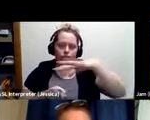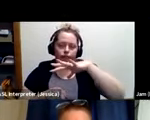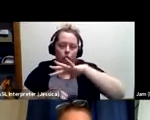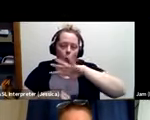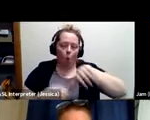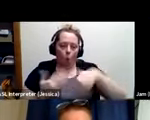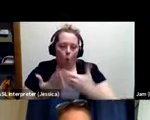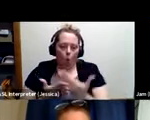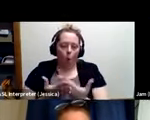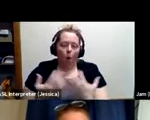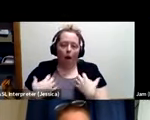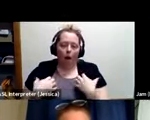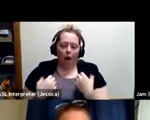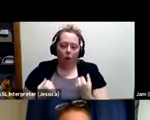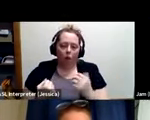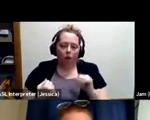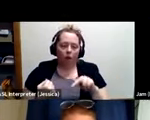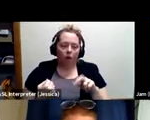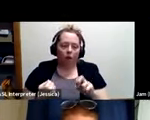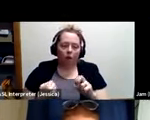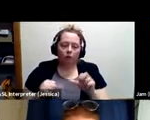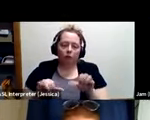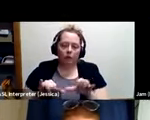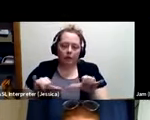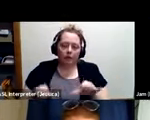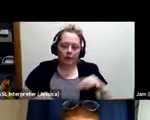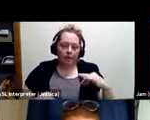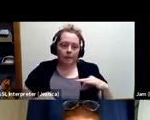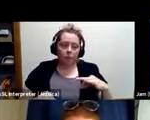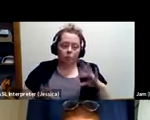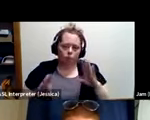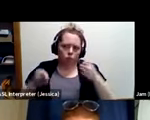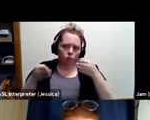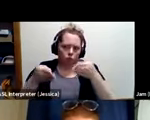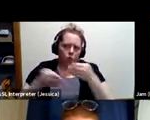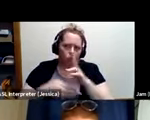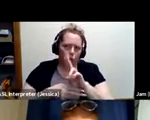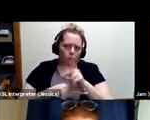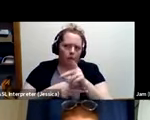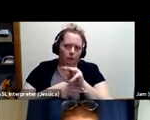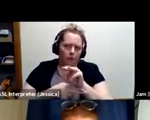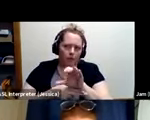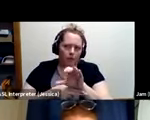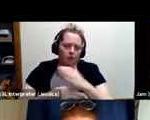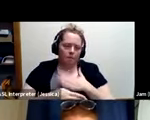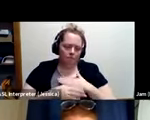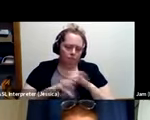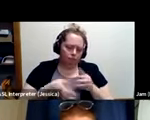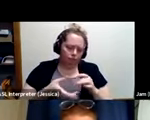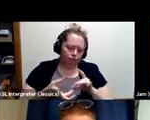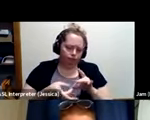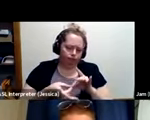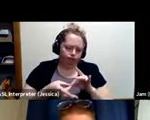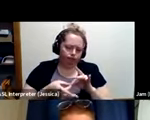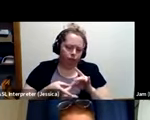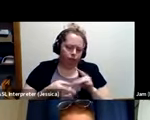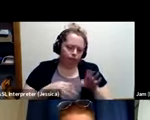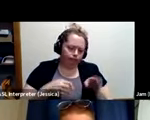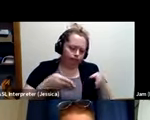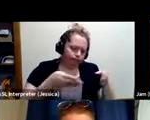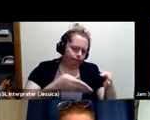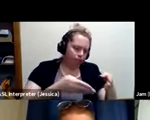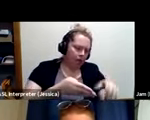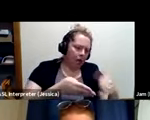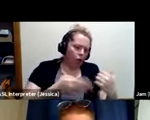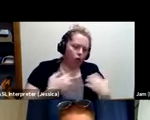while my focus tends to be within the UPMC organization, other co-leaders in our group are working on other healthcare networks and other